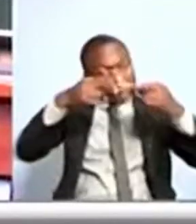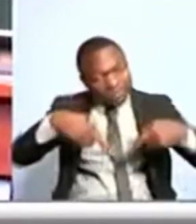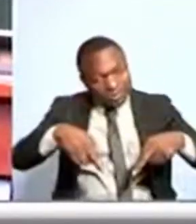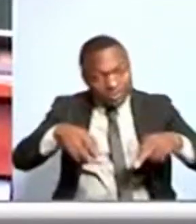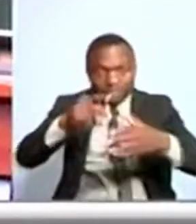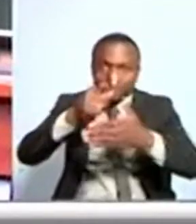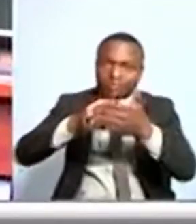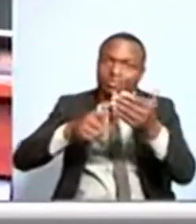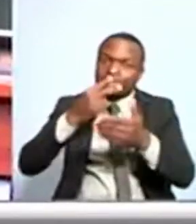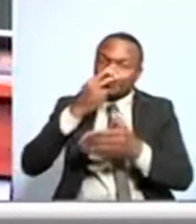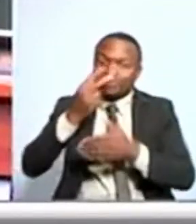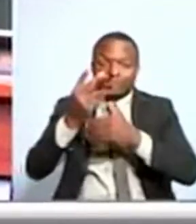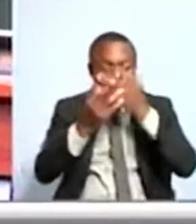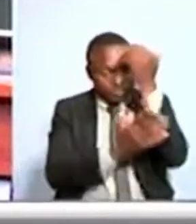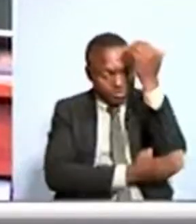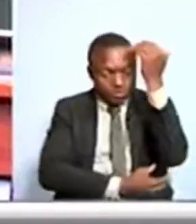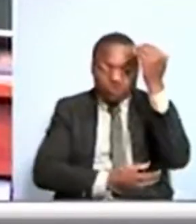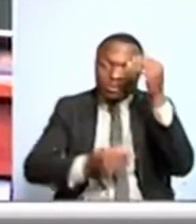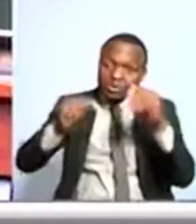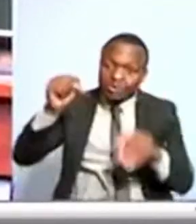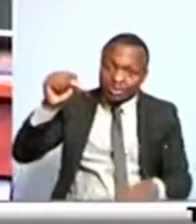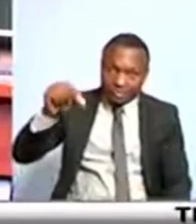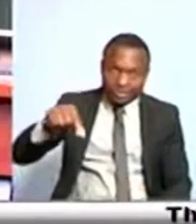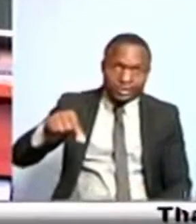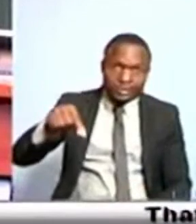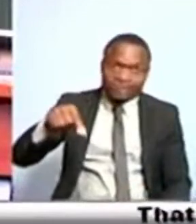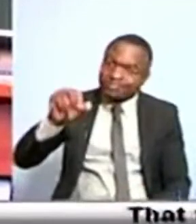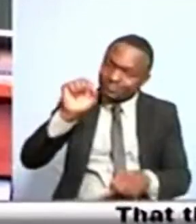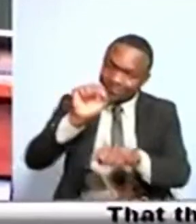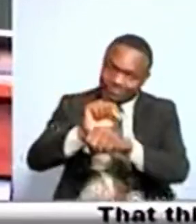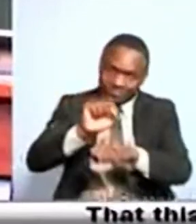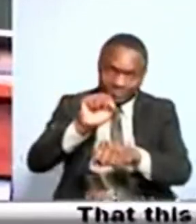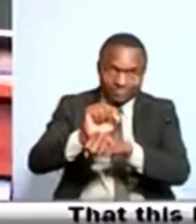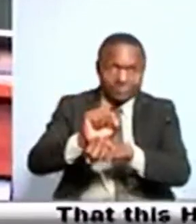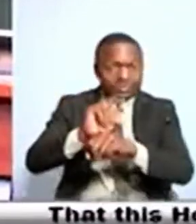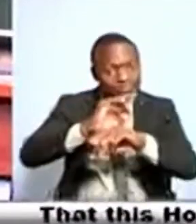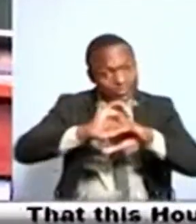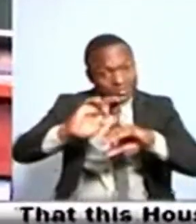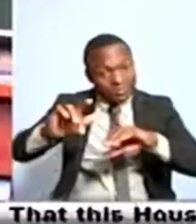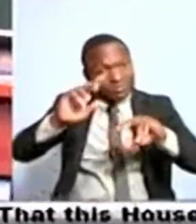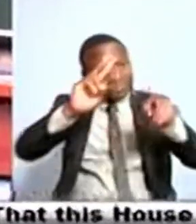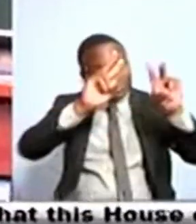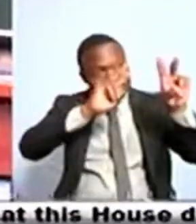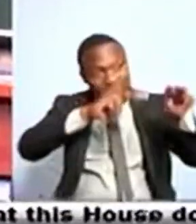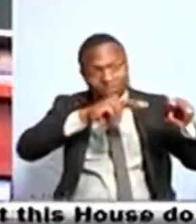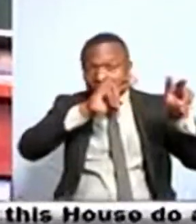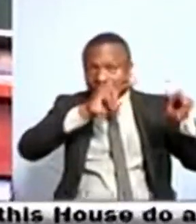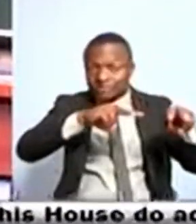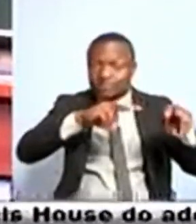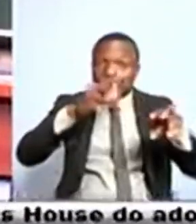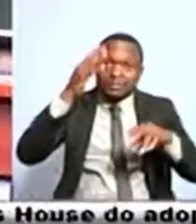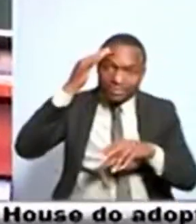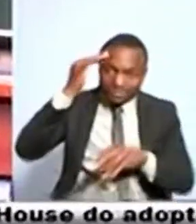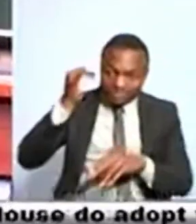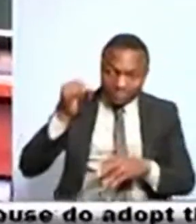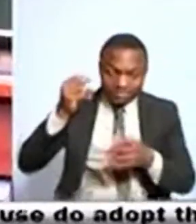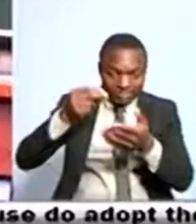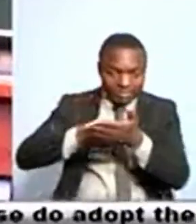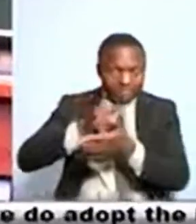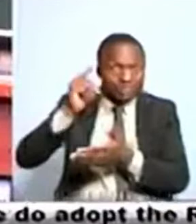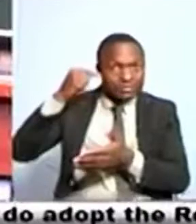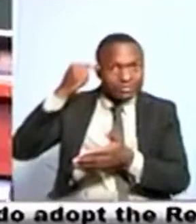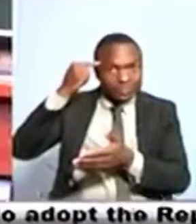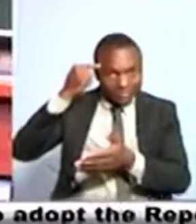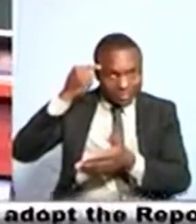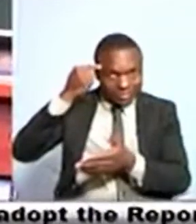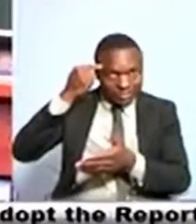seen is poor quality of workmanship, lack of supervision, and that is why the New Dawn administration has taken